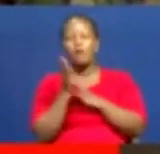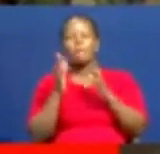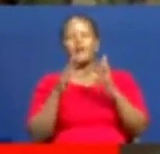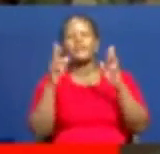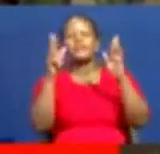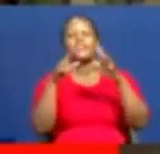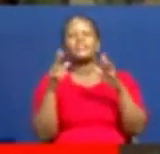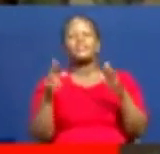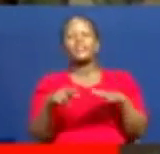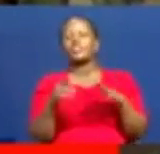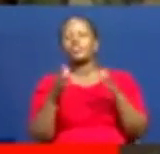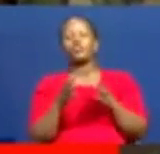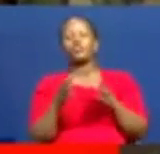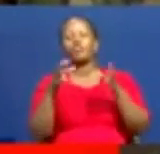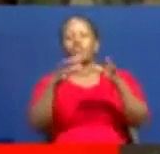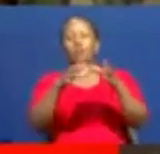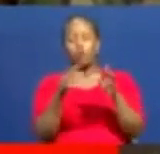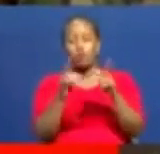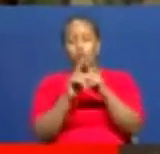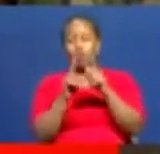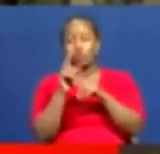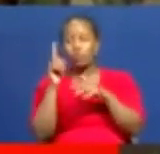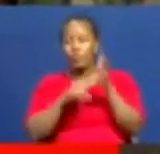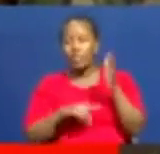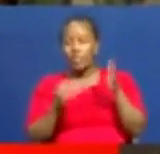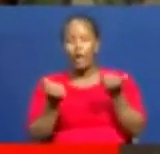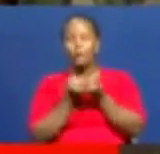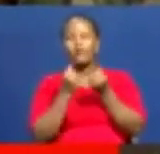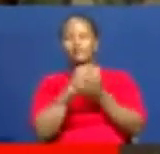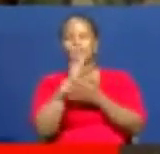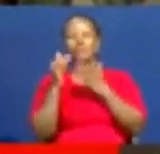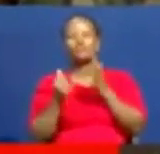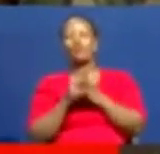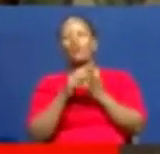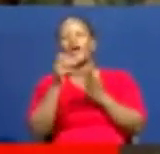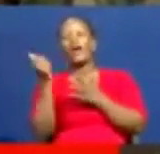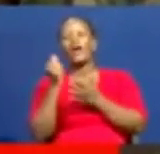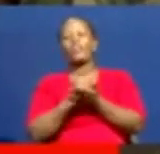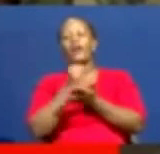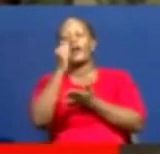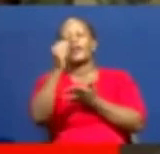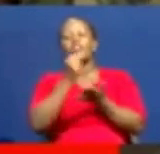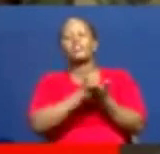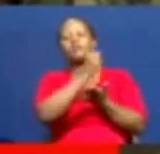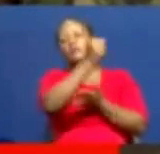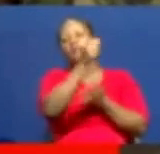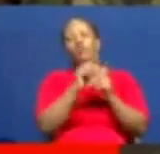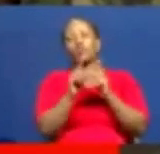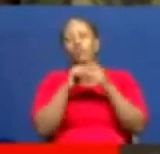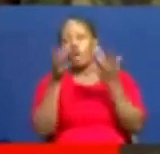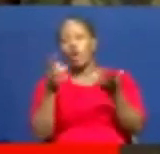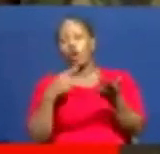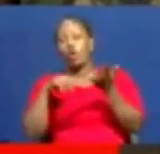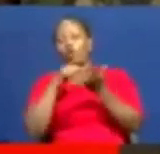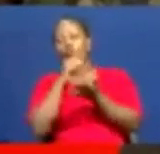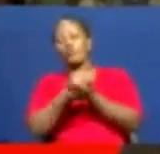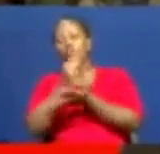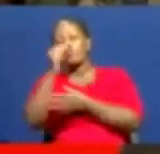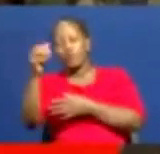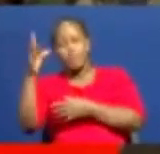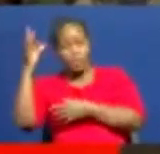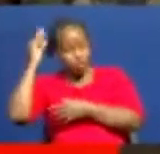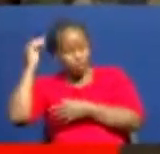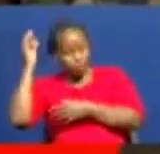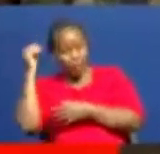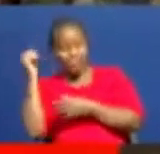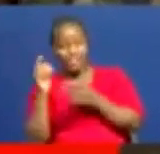frameworks, just as it happens in all other deployments. The same way we are deployed in Somalia, the same way we've